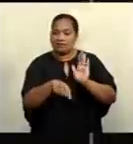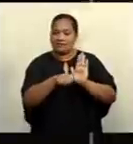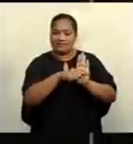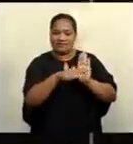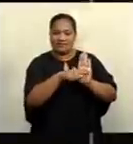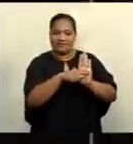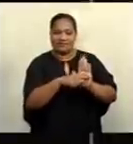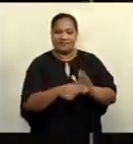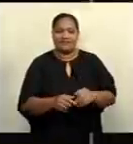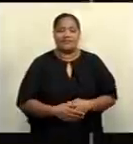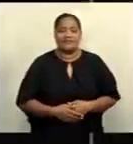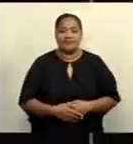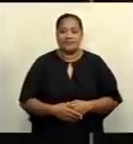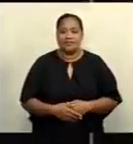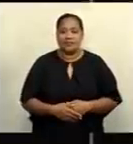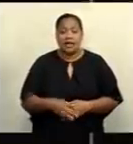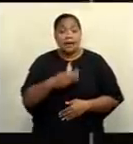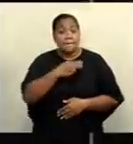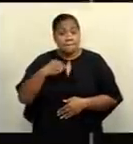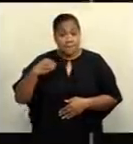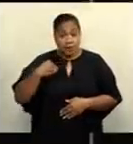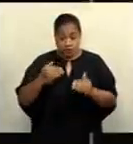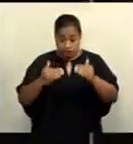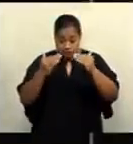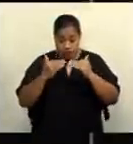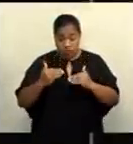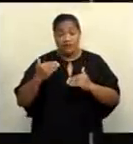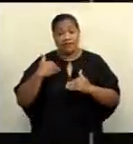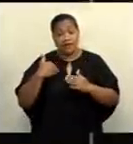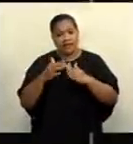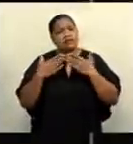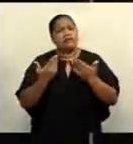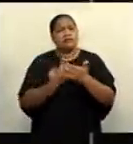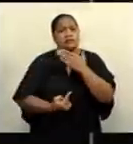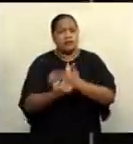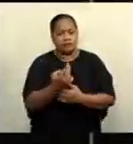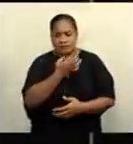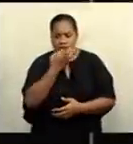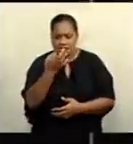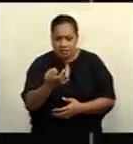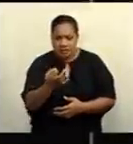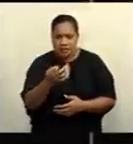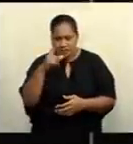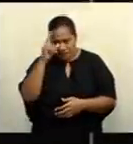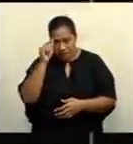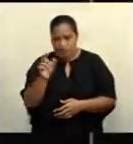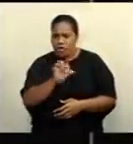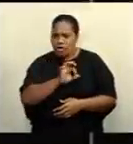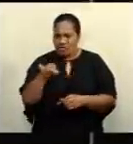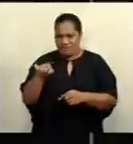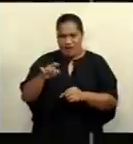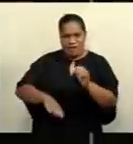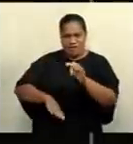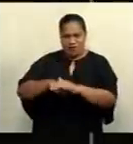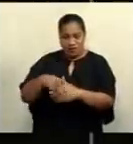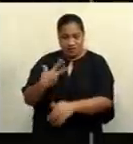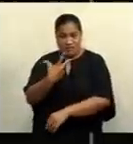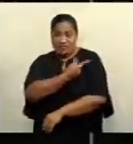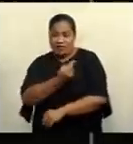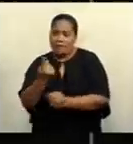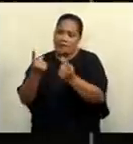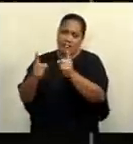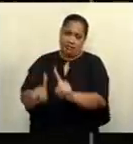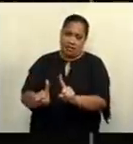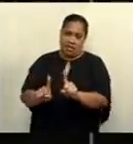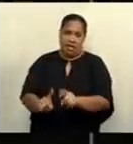The Ministry of Health is urging Fijians to not let the death of 3 fully vaccinated people hinder their choice of